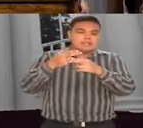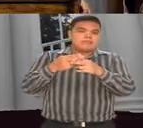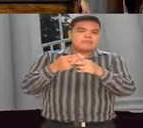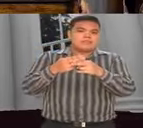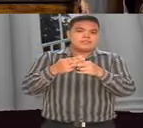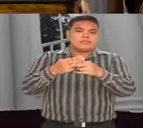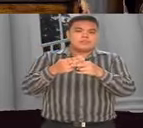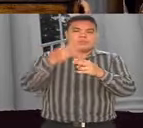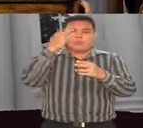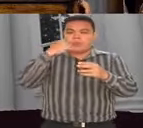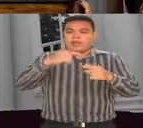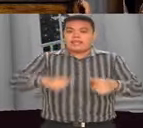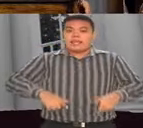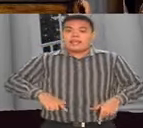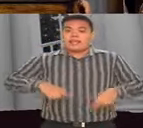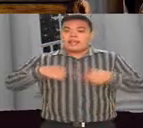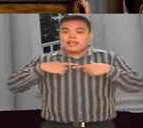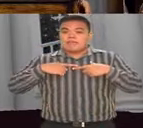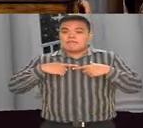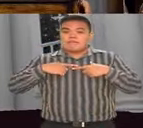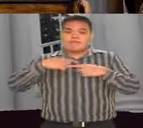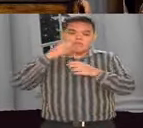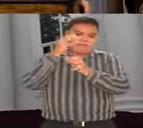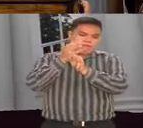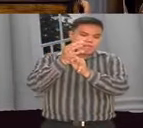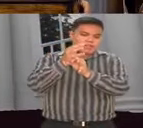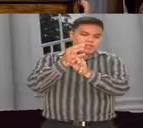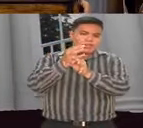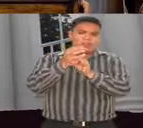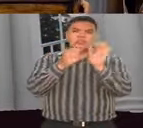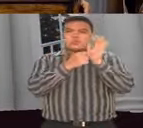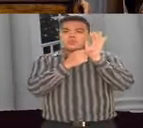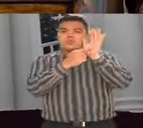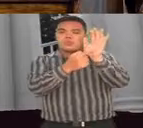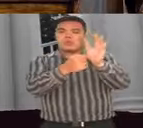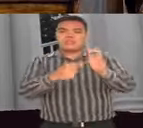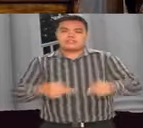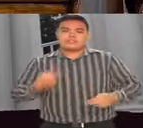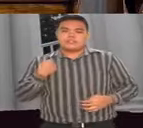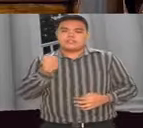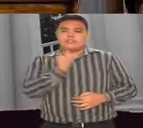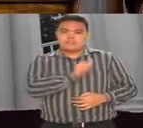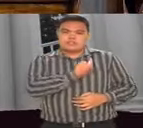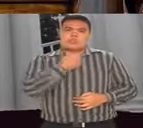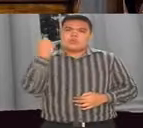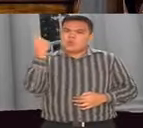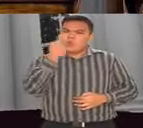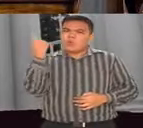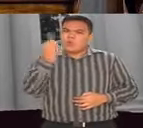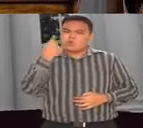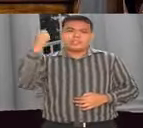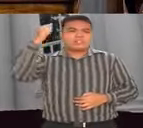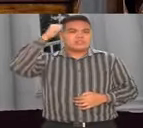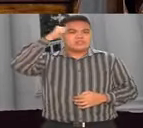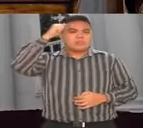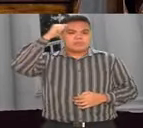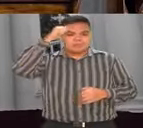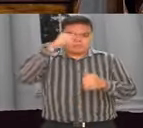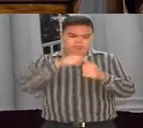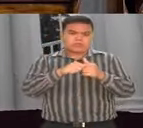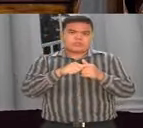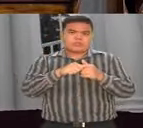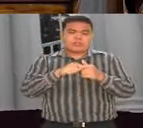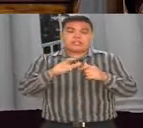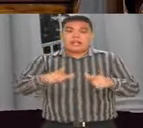A life of faith is a life that God develops in us. Always remember that. A life of